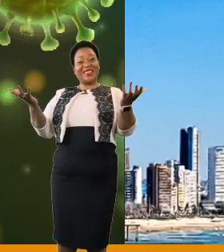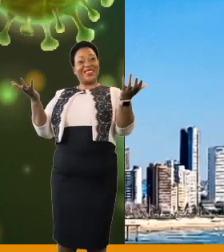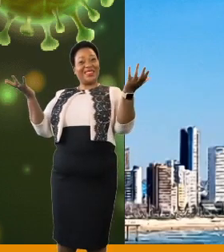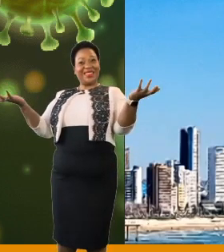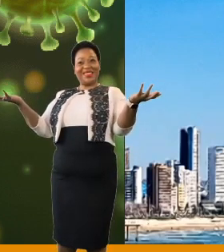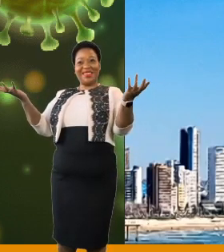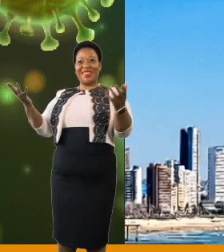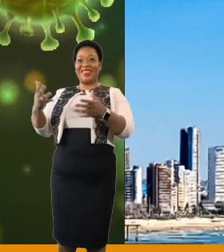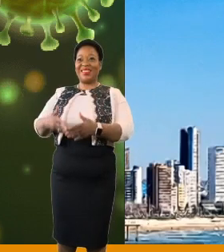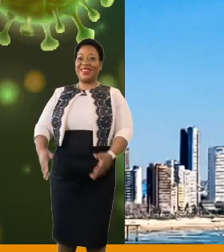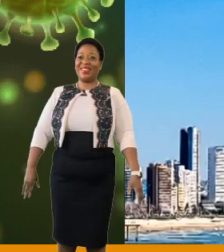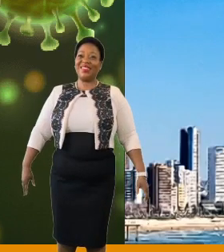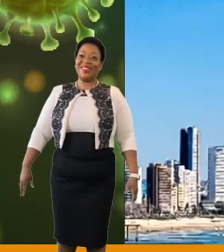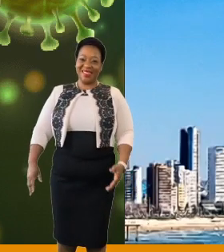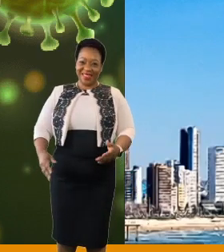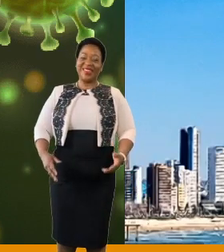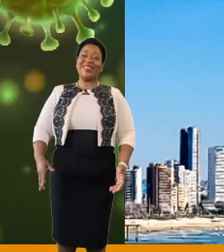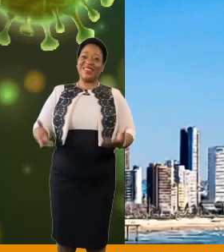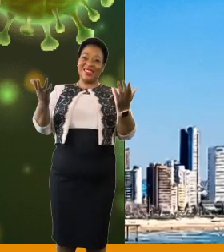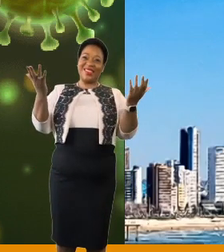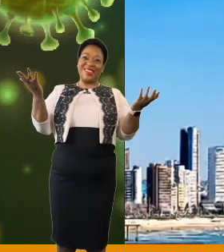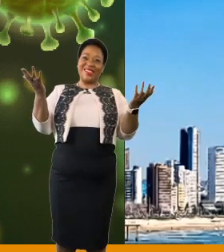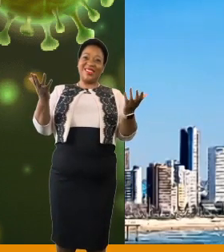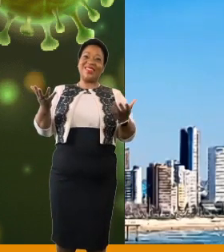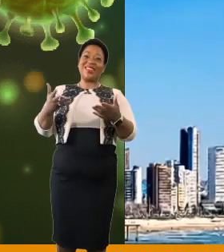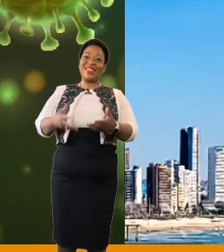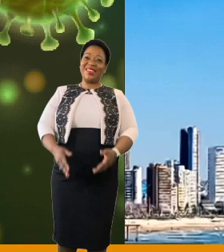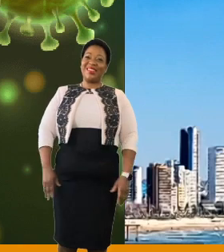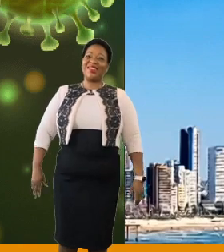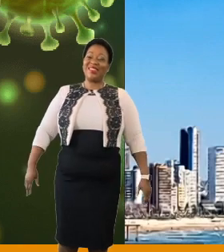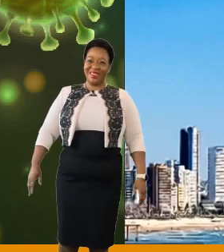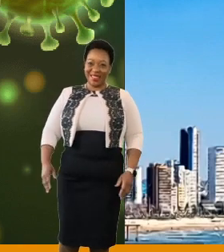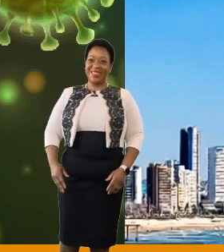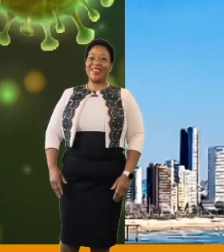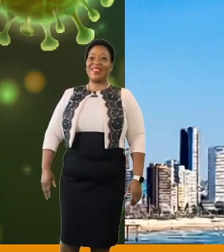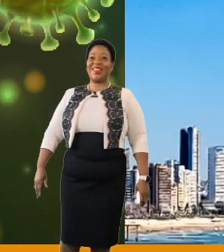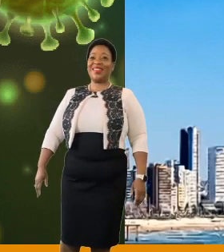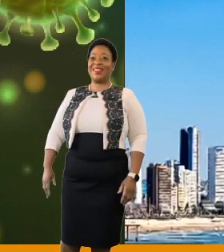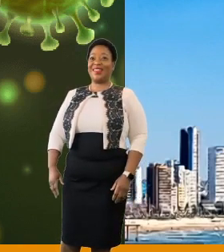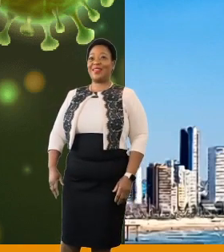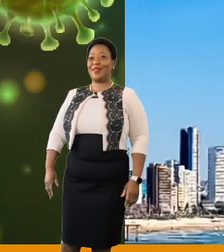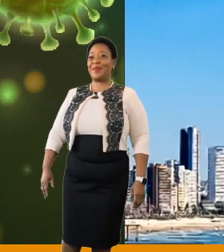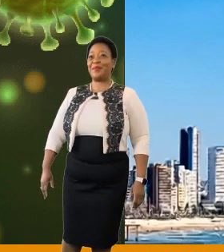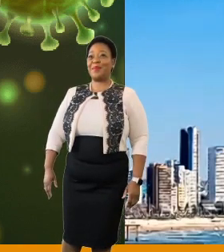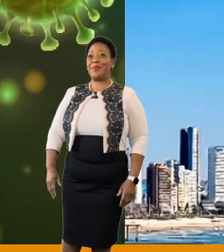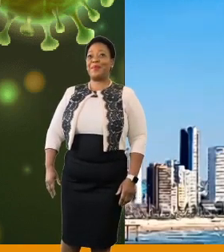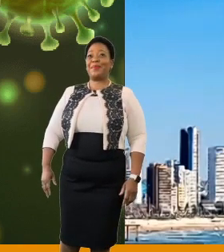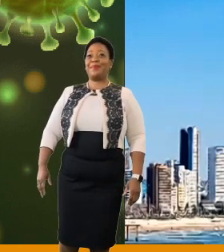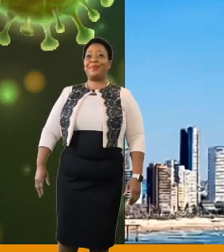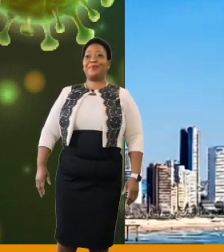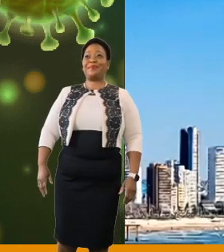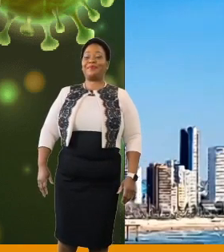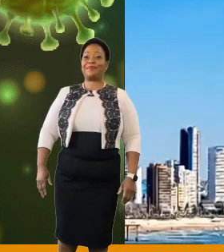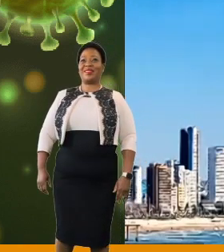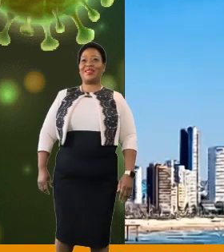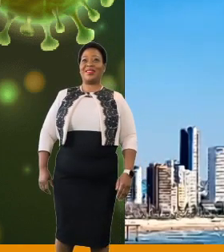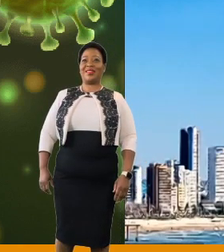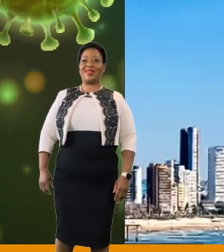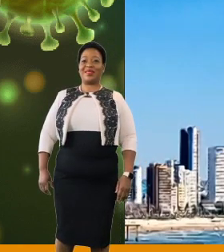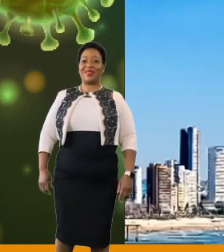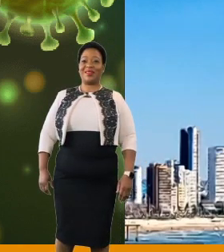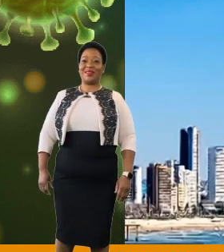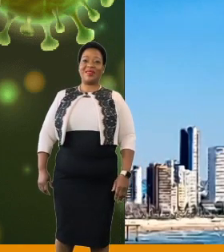sector. We need to see how we shorten the time frames administratively without sacrificing quality,